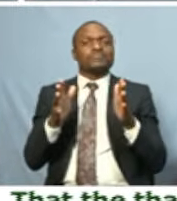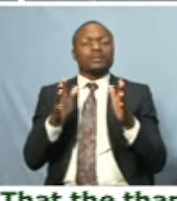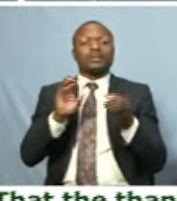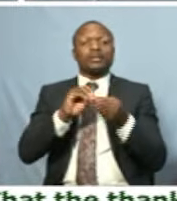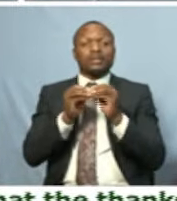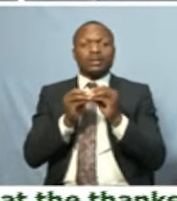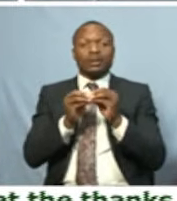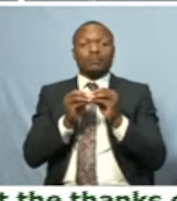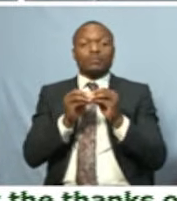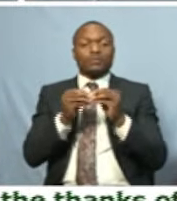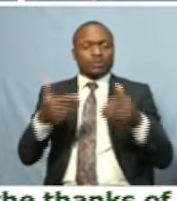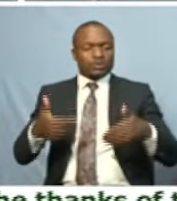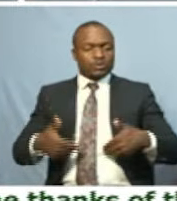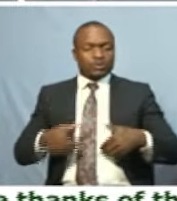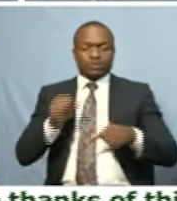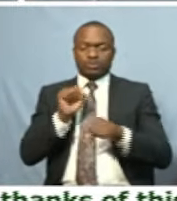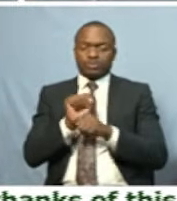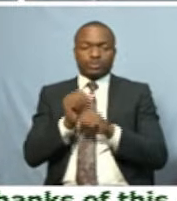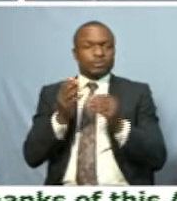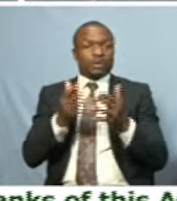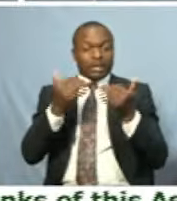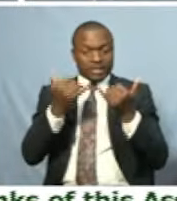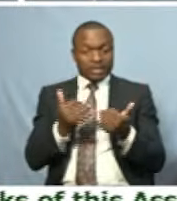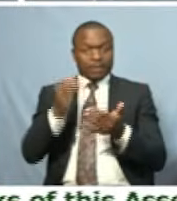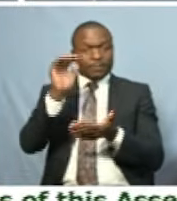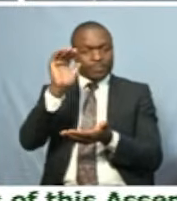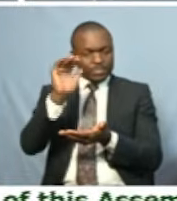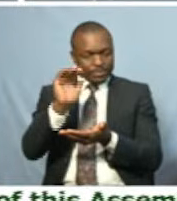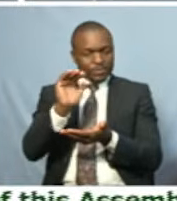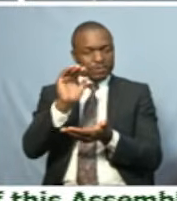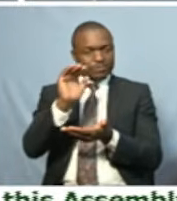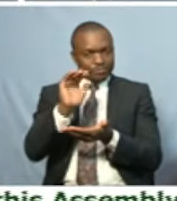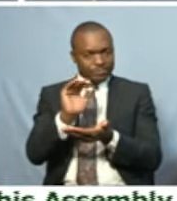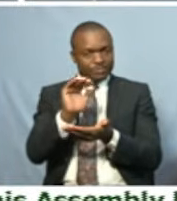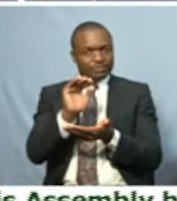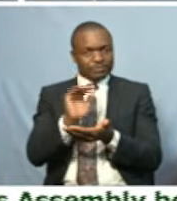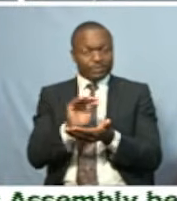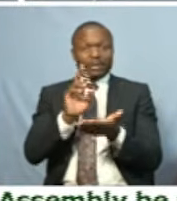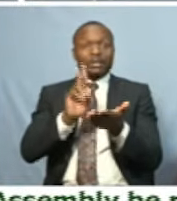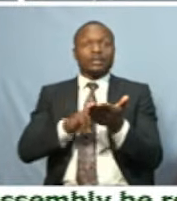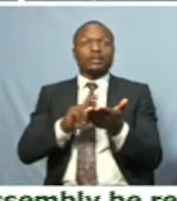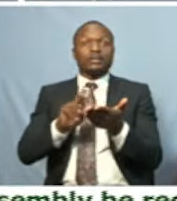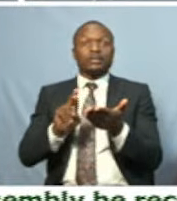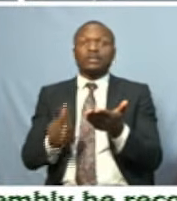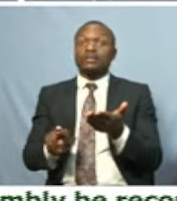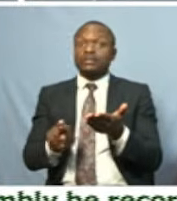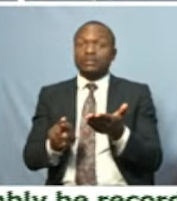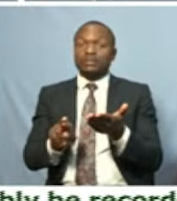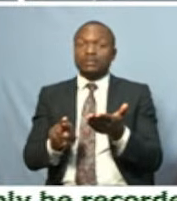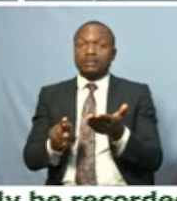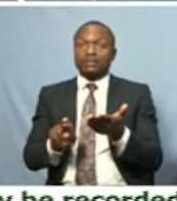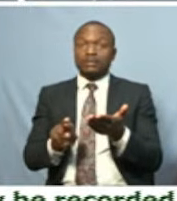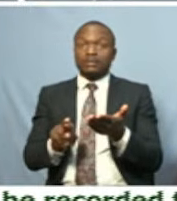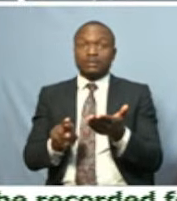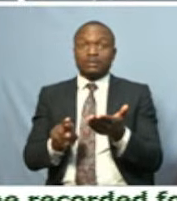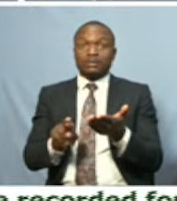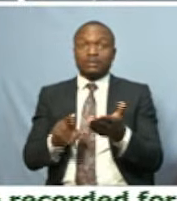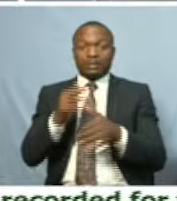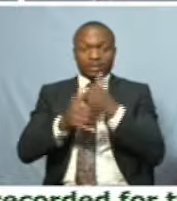youths. What have we done? We are now reducing the retirement age. We have now removed the